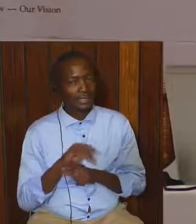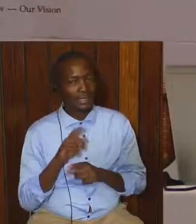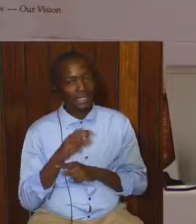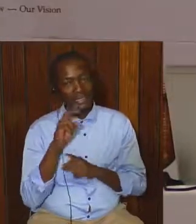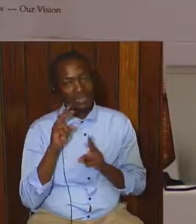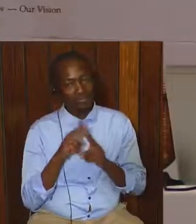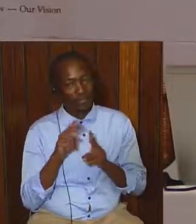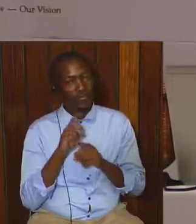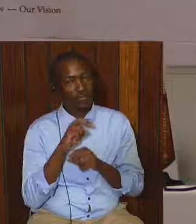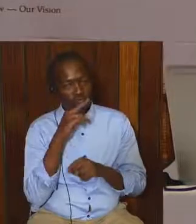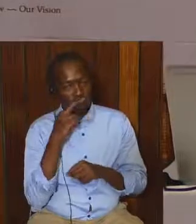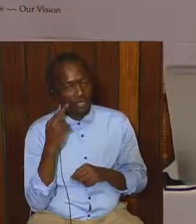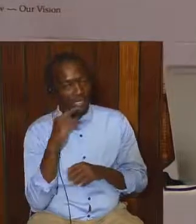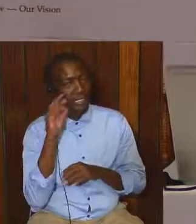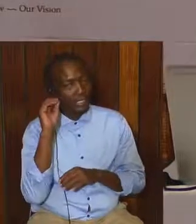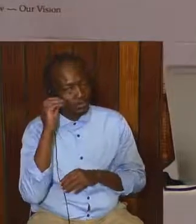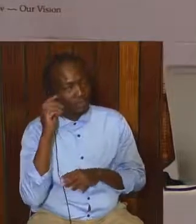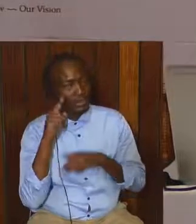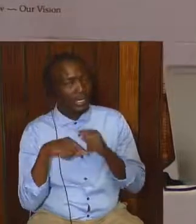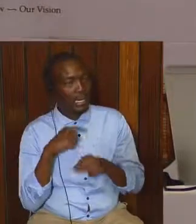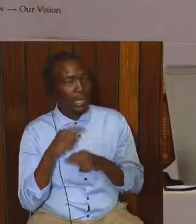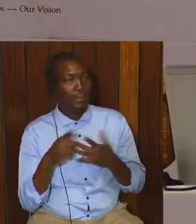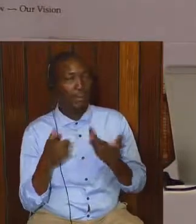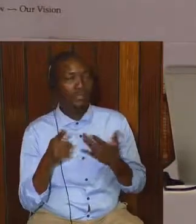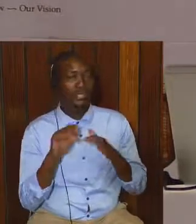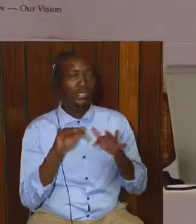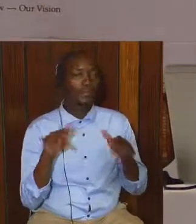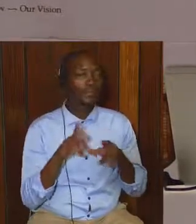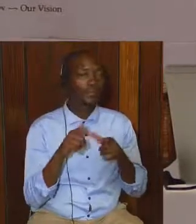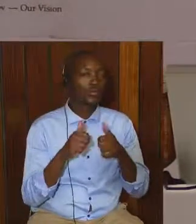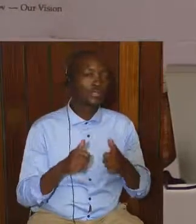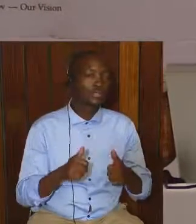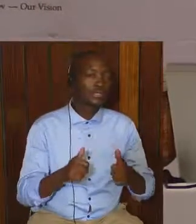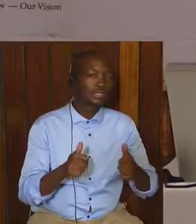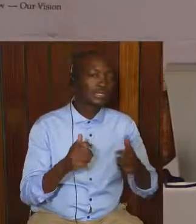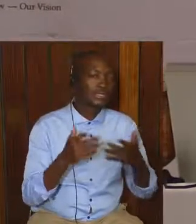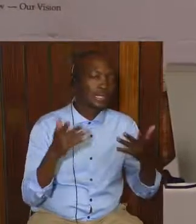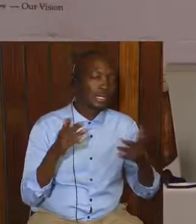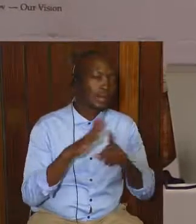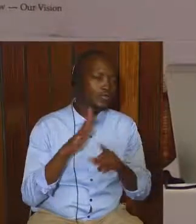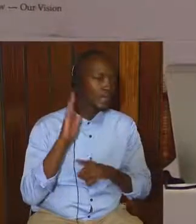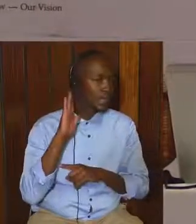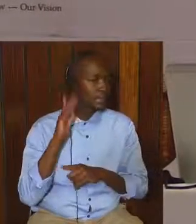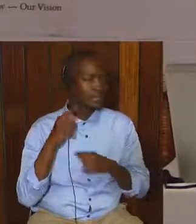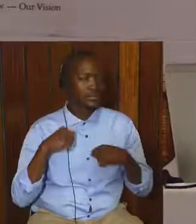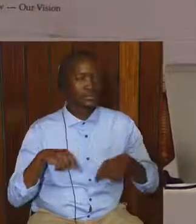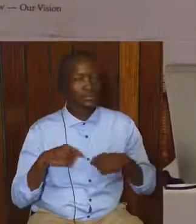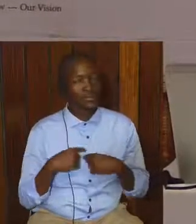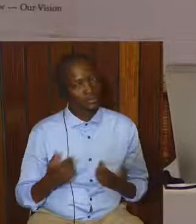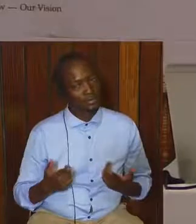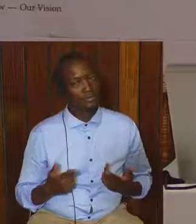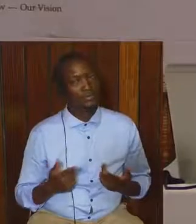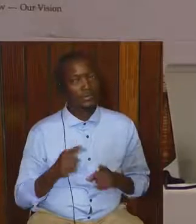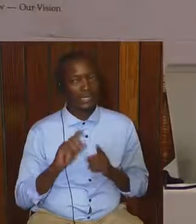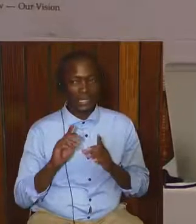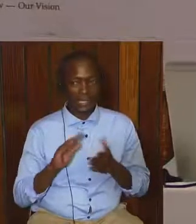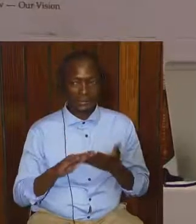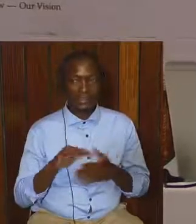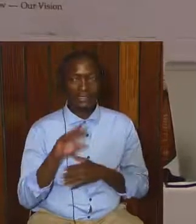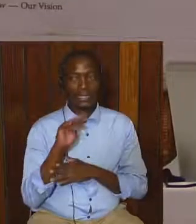real interest to some of our guests that are sitting there who've been listening to us, and also the